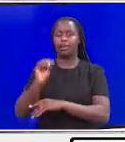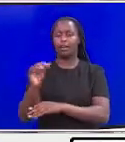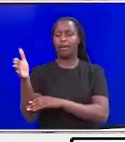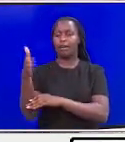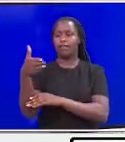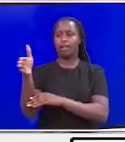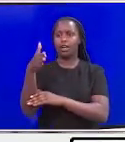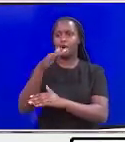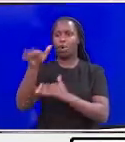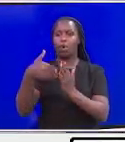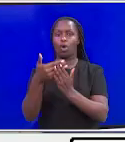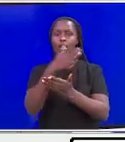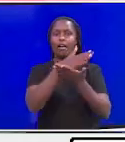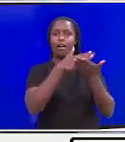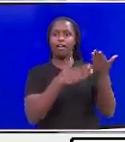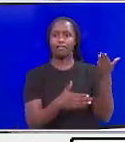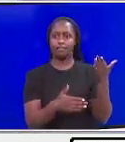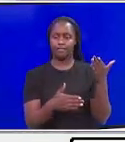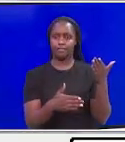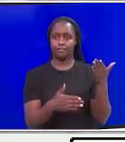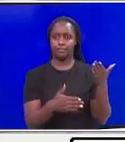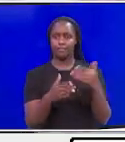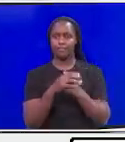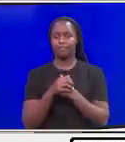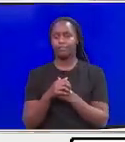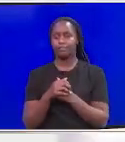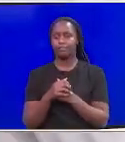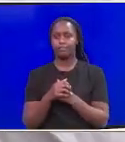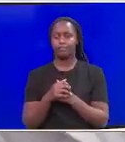flags being flown at half mast. Quinto Wafula.